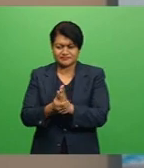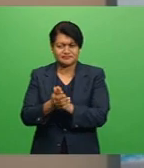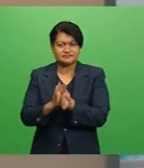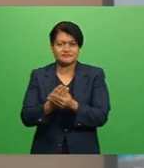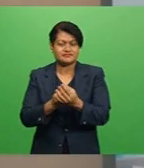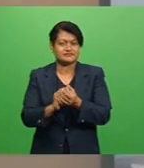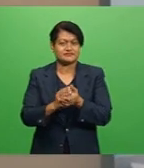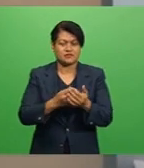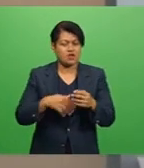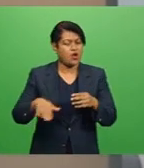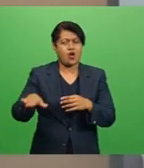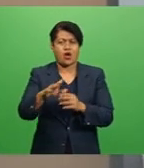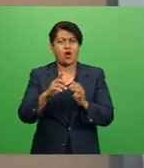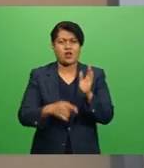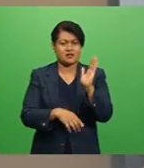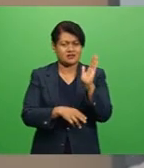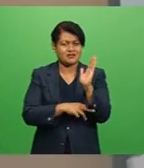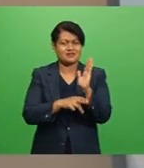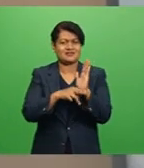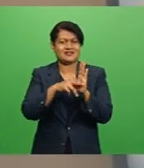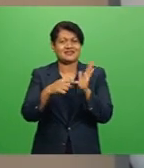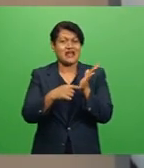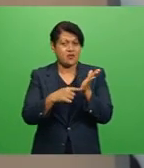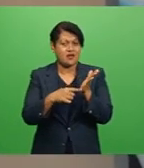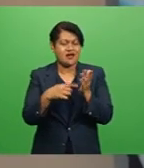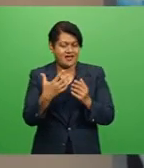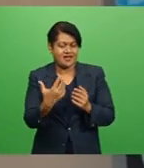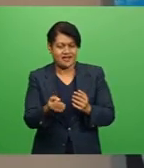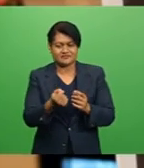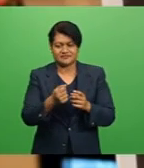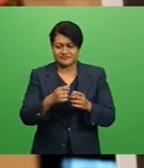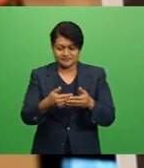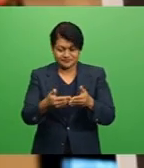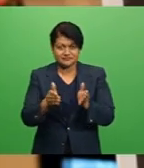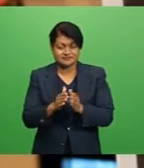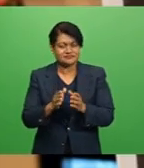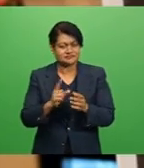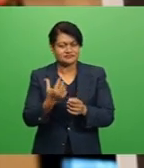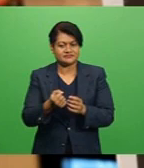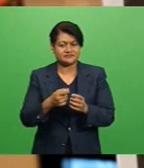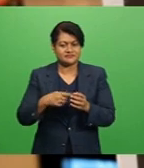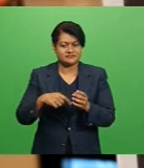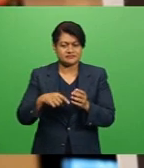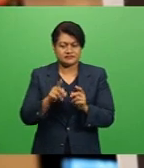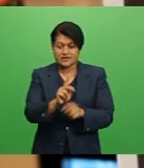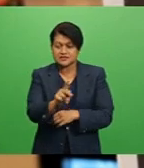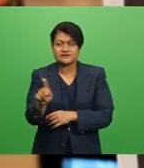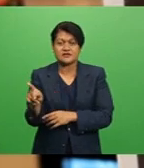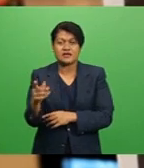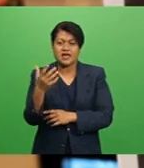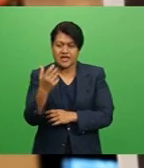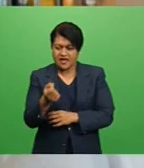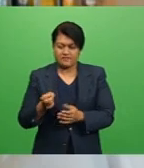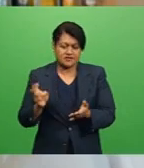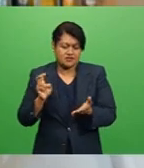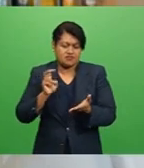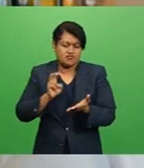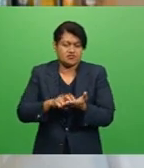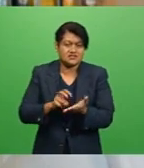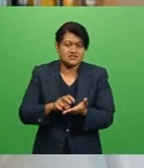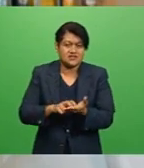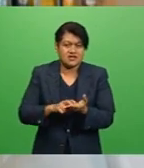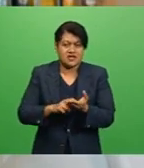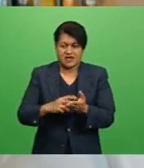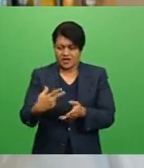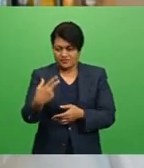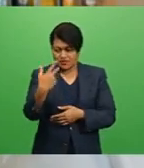Tano hotels in Fiji and also in the Pacific. And we have our registration, we have our temperature checks